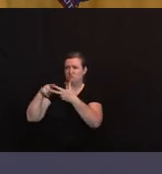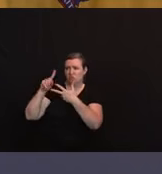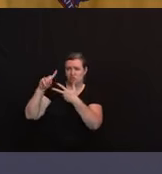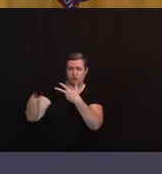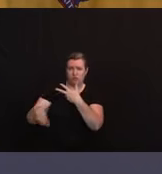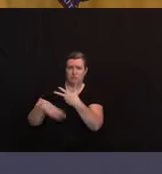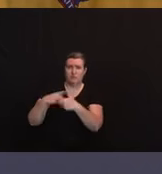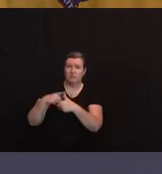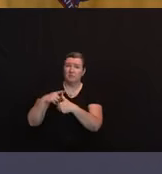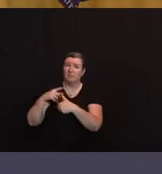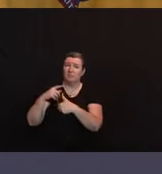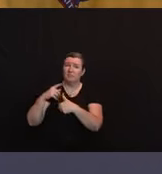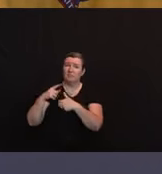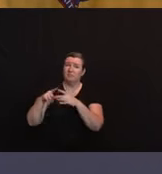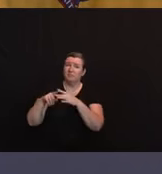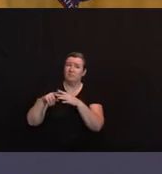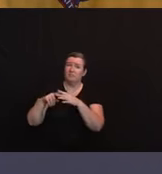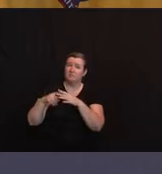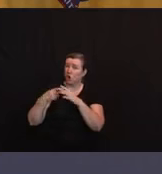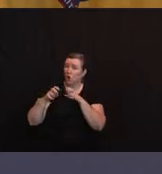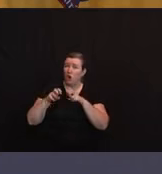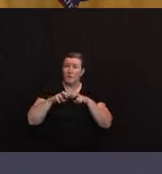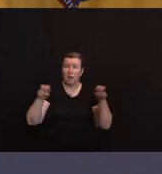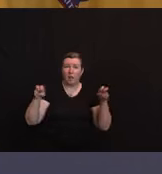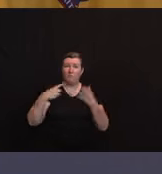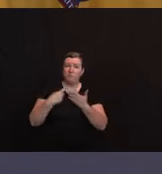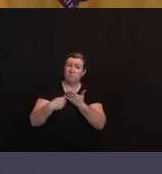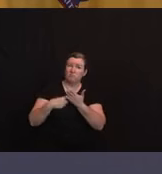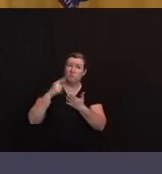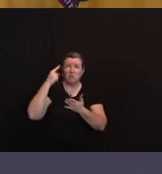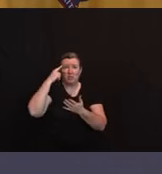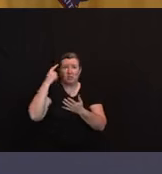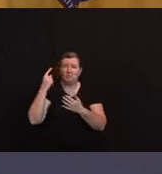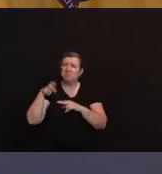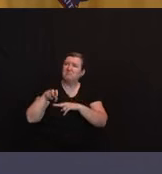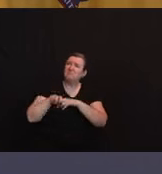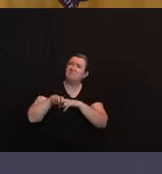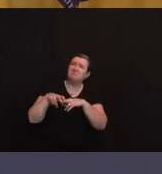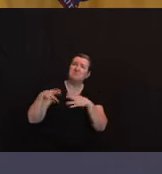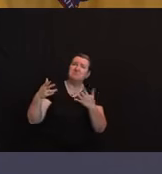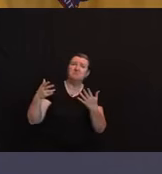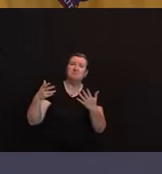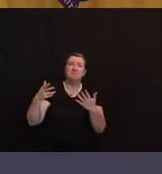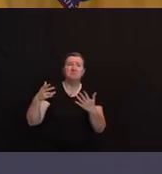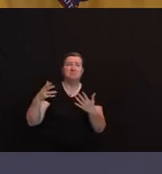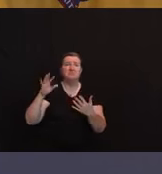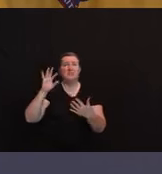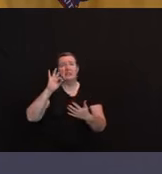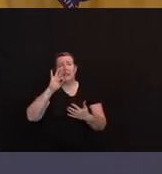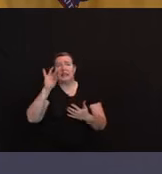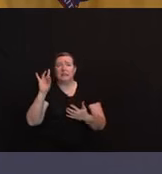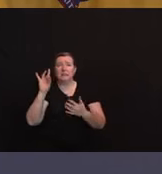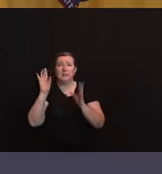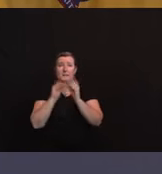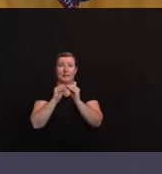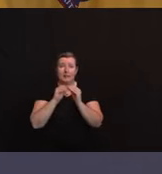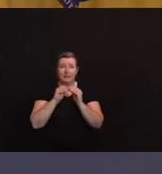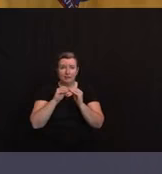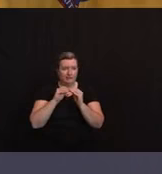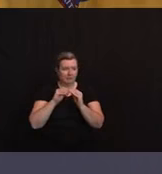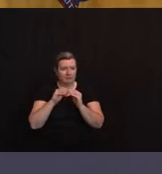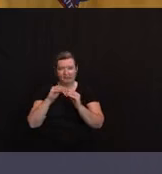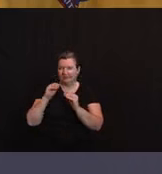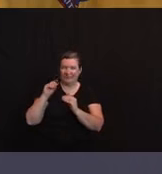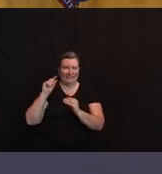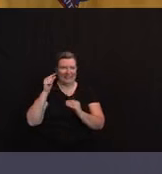started these briefings, Governor, did you ever in a million years think you'd be sitting there saying, here's our 98th meeting? Did you ever think that was going to happen?